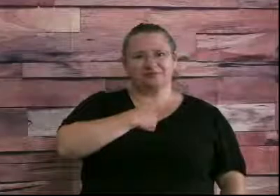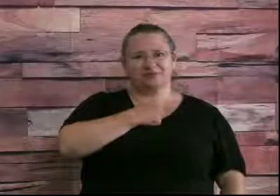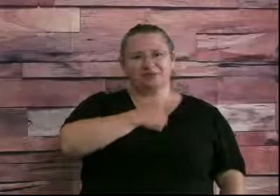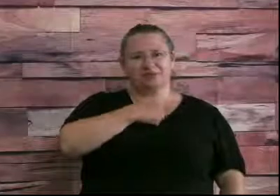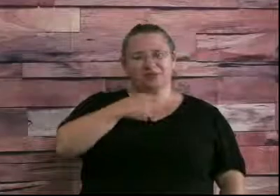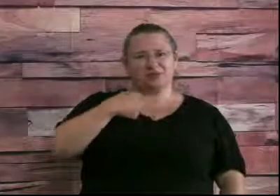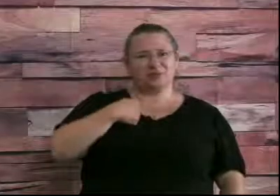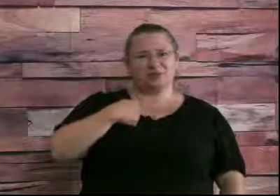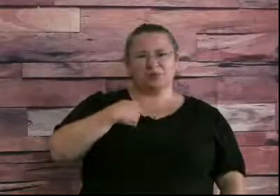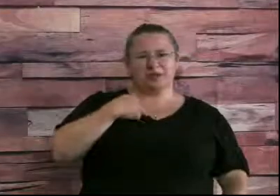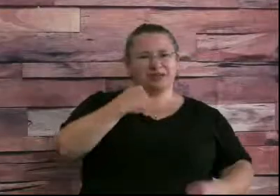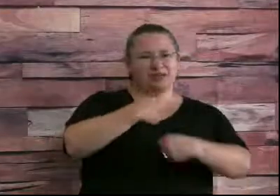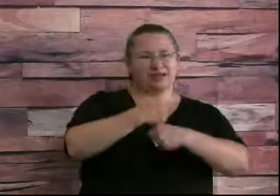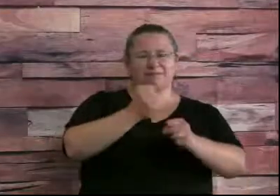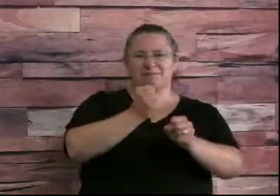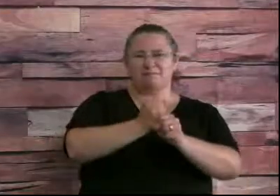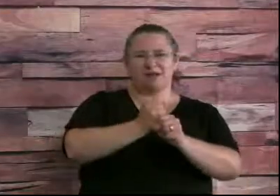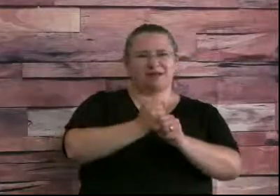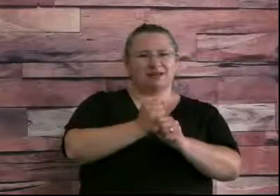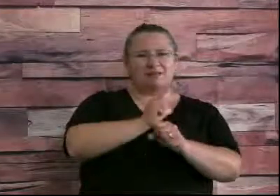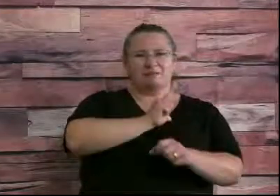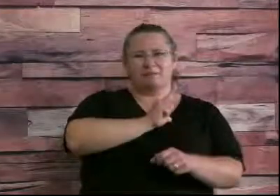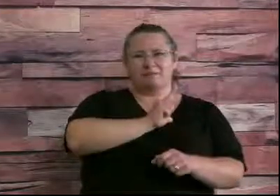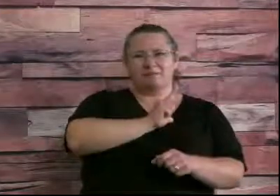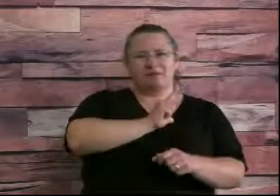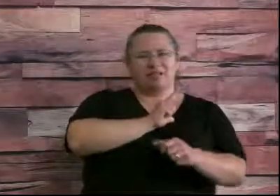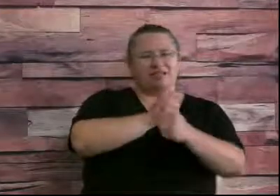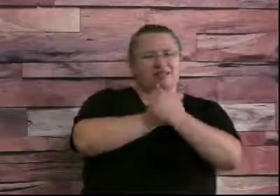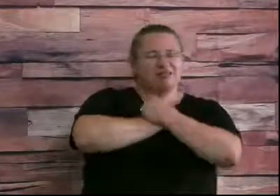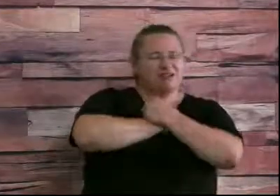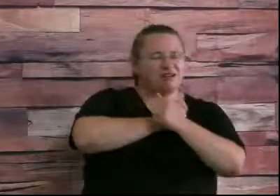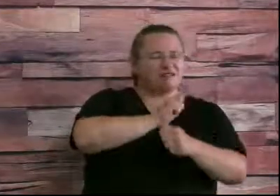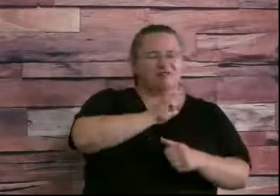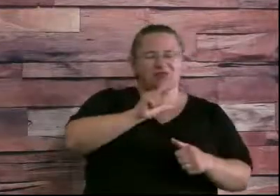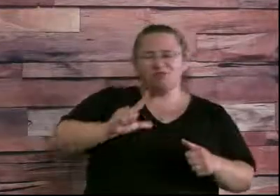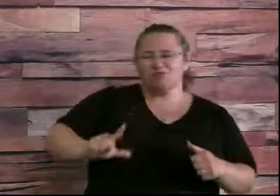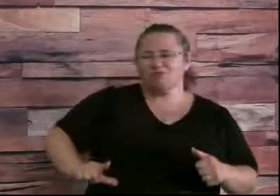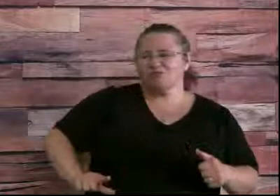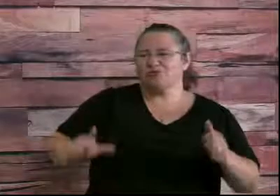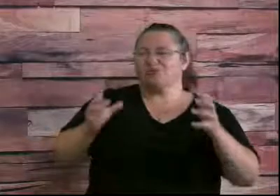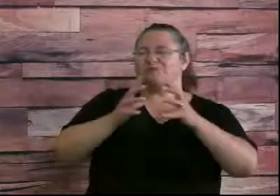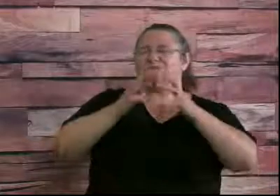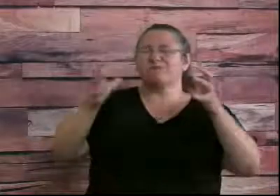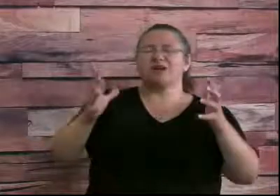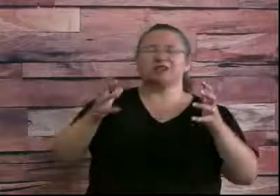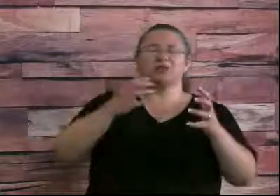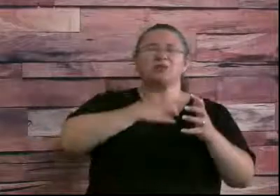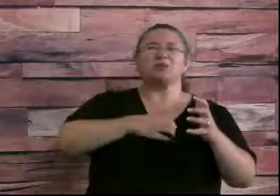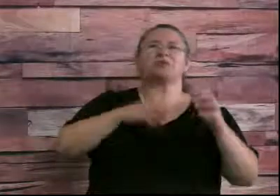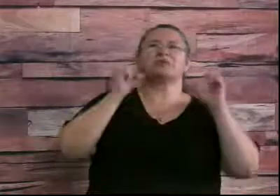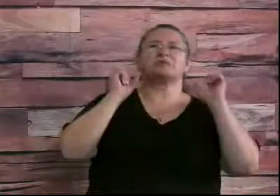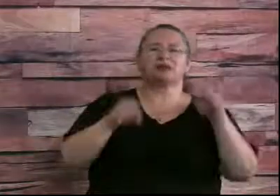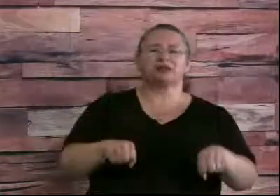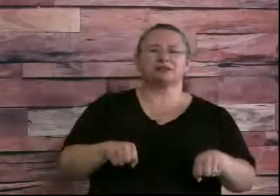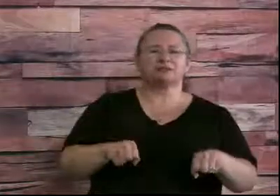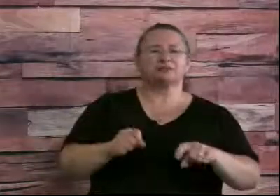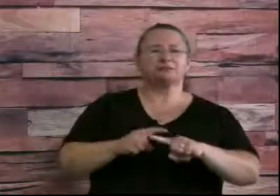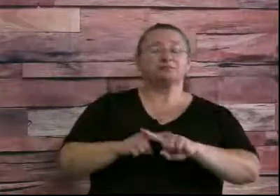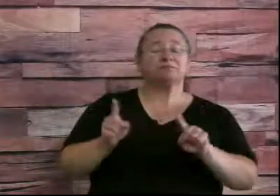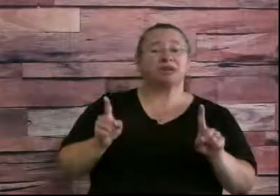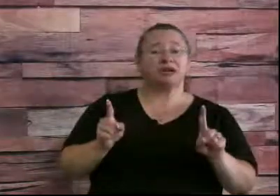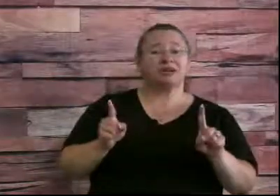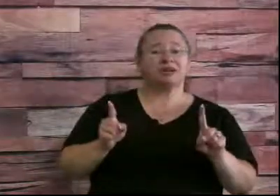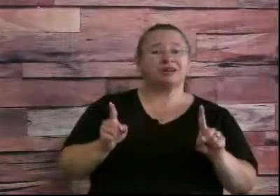We cannot make them love the Lord and serve Him as much as we wish we could, right?